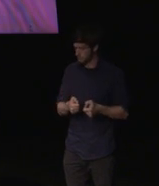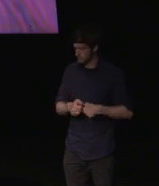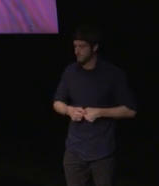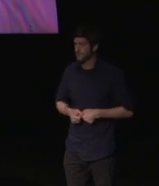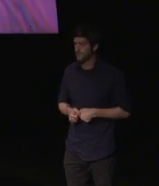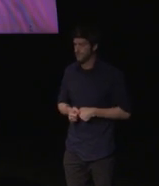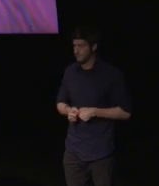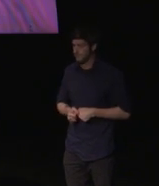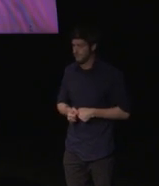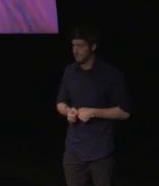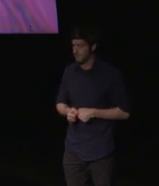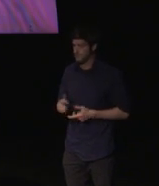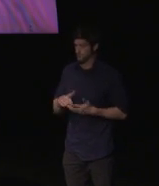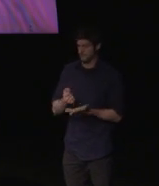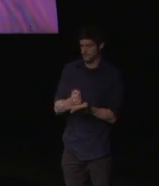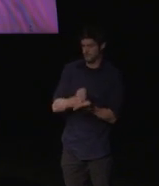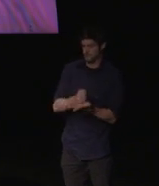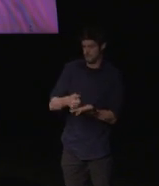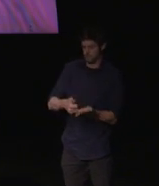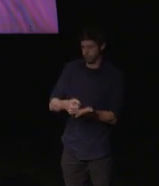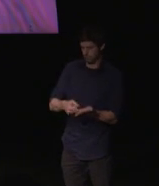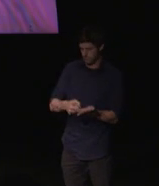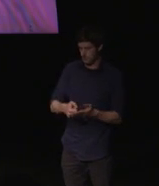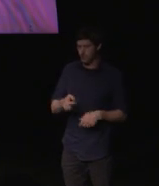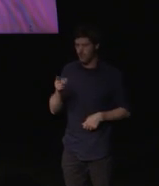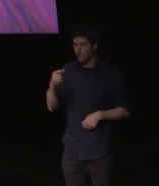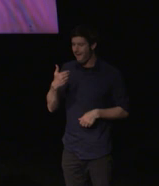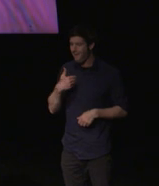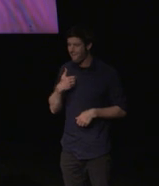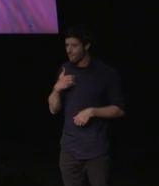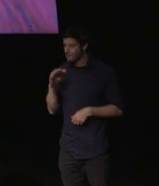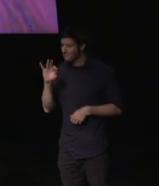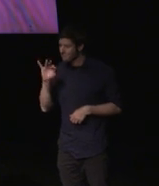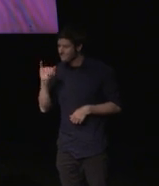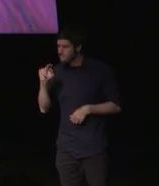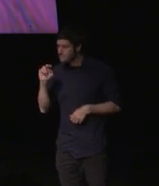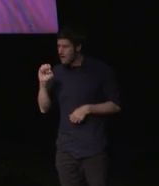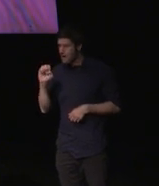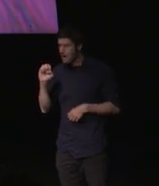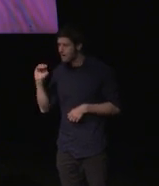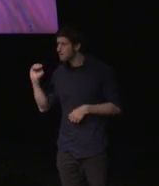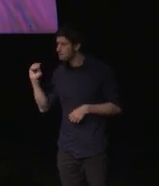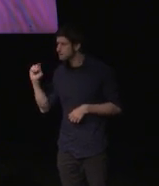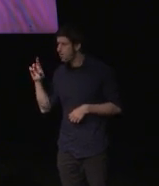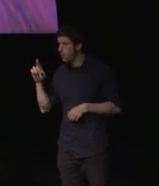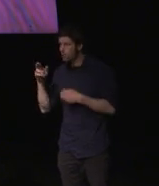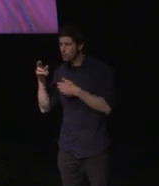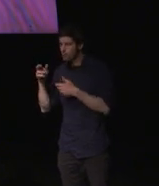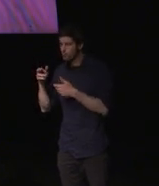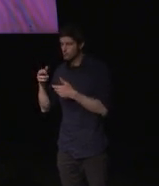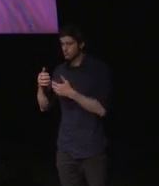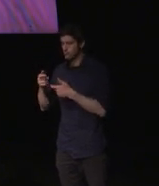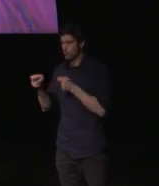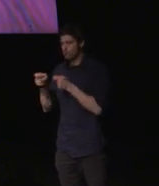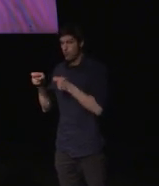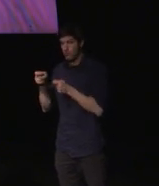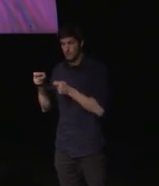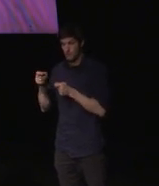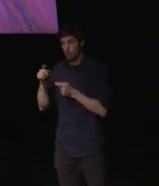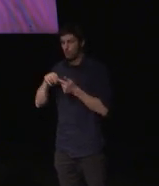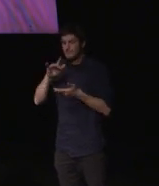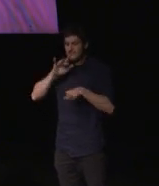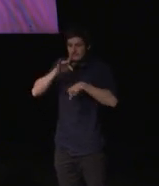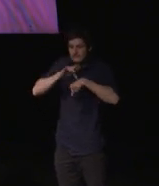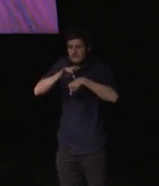to have fine motor control to hit all of those buttons. How many buttons are on an Xbox controller? Does anyone